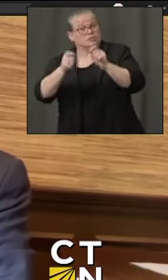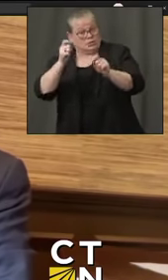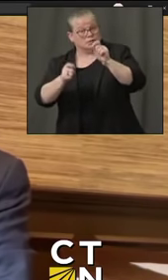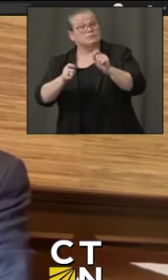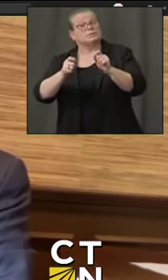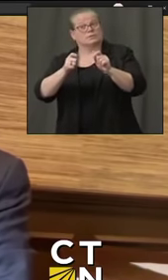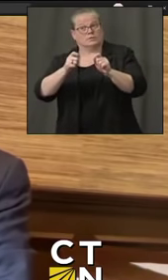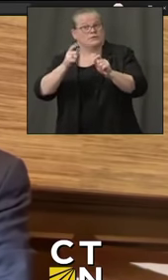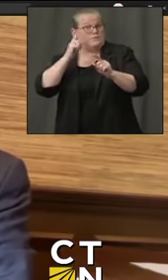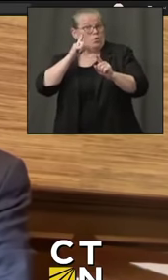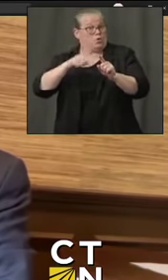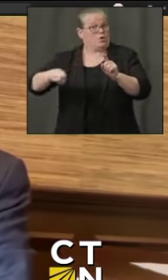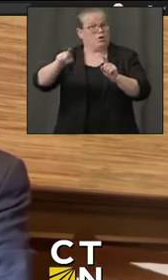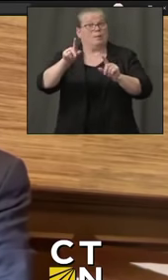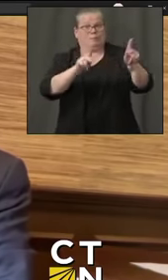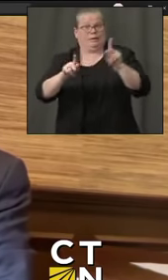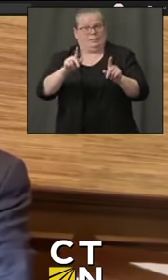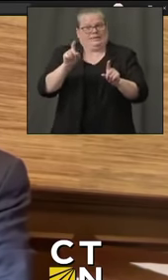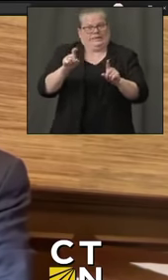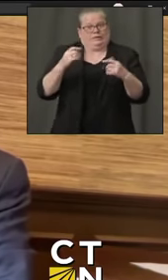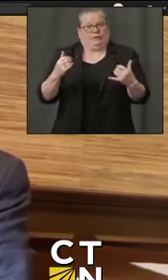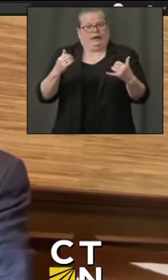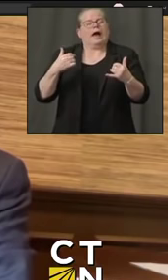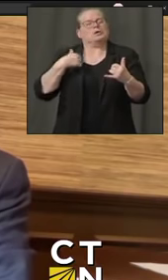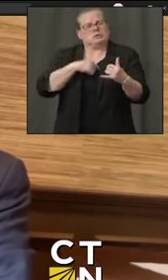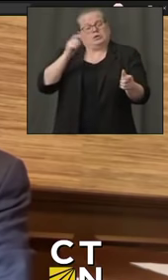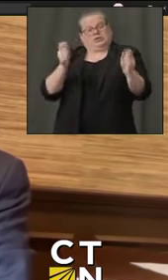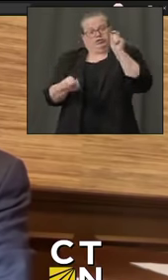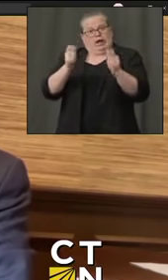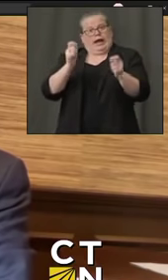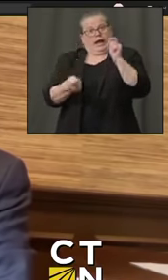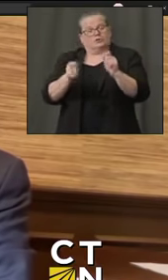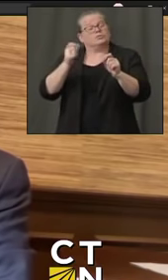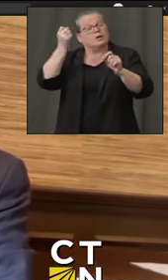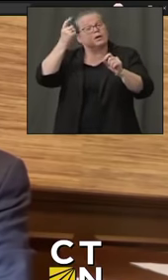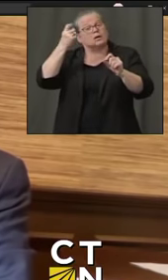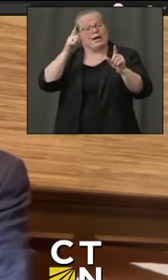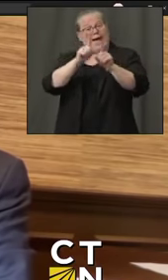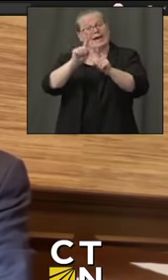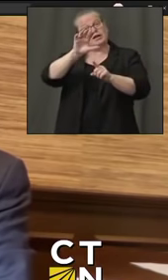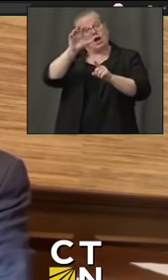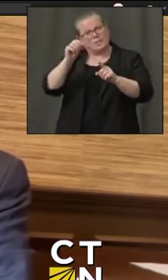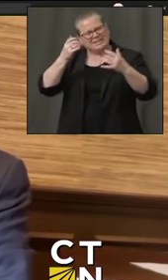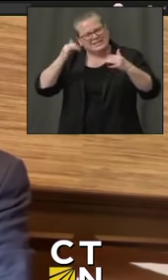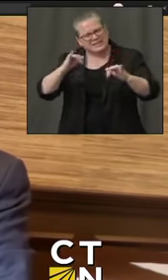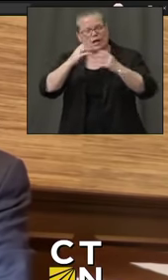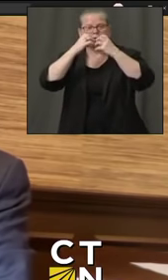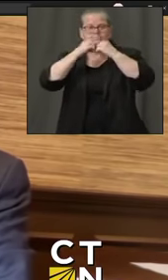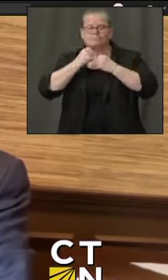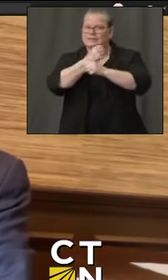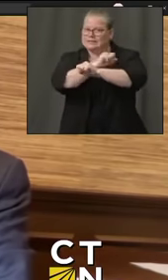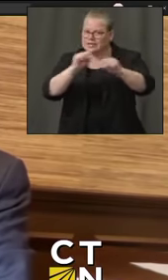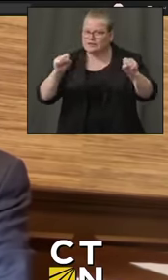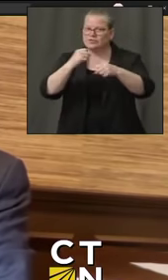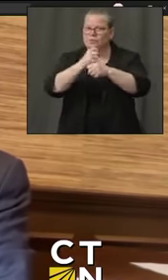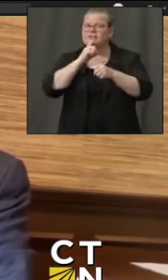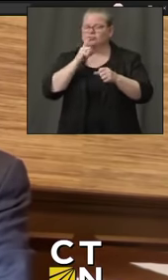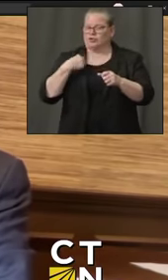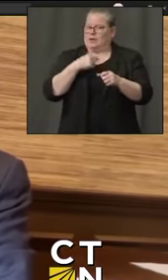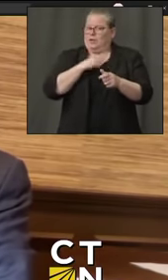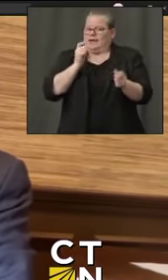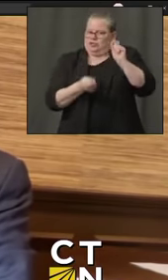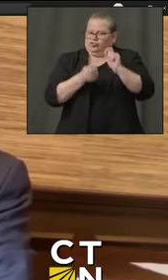need right now, and we are making sure that what we're doing as a company meets all the necessary quality and safety standards